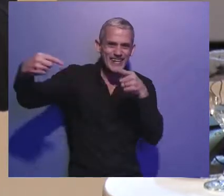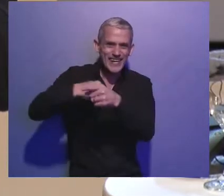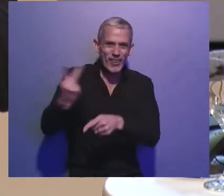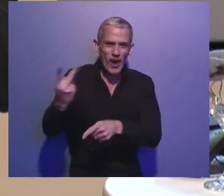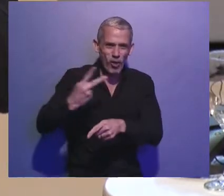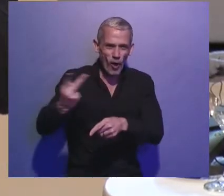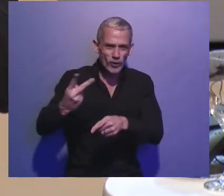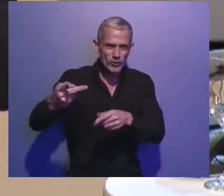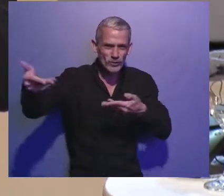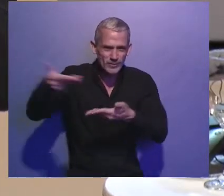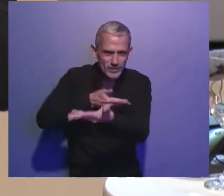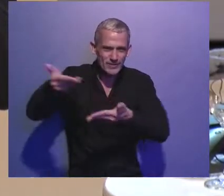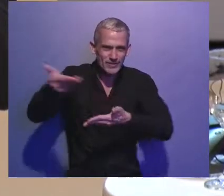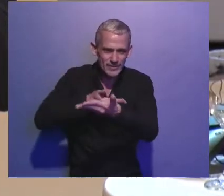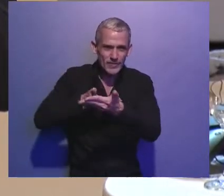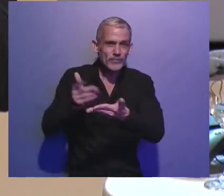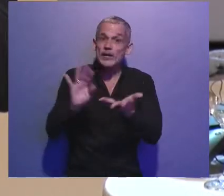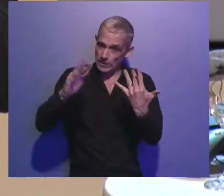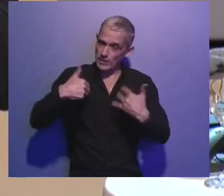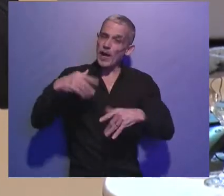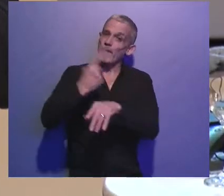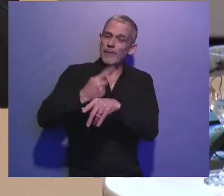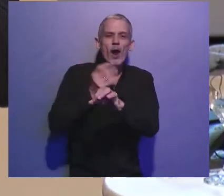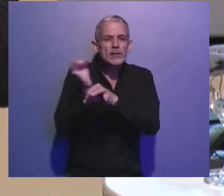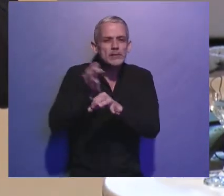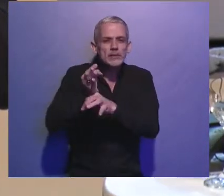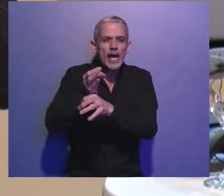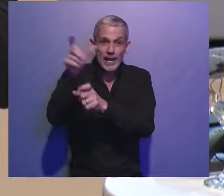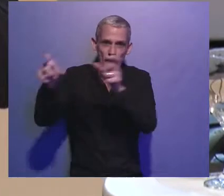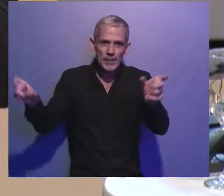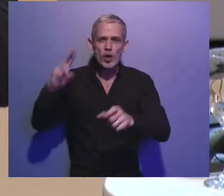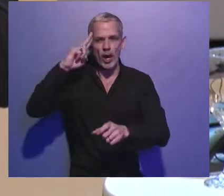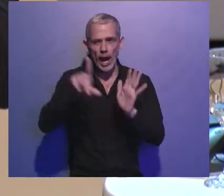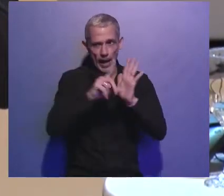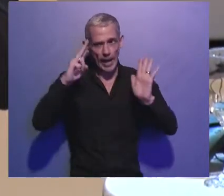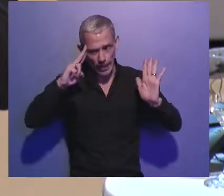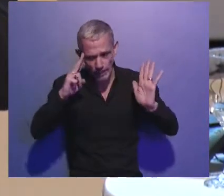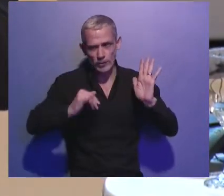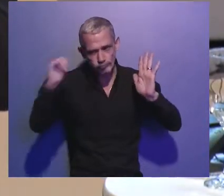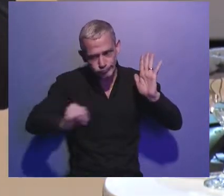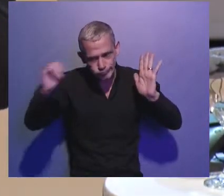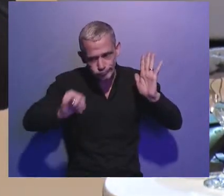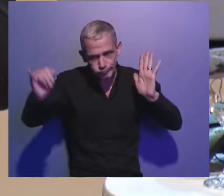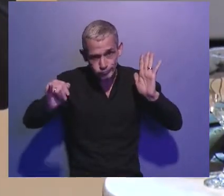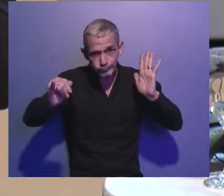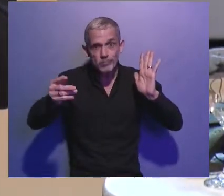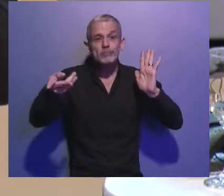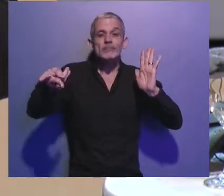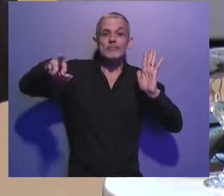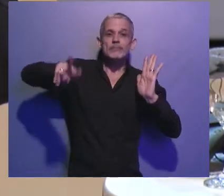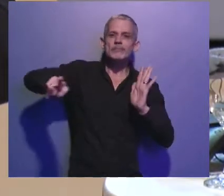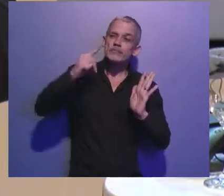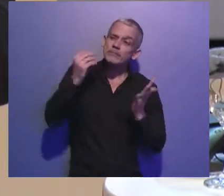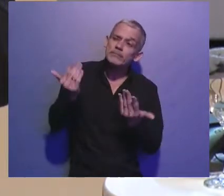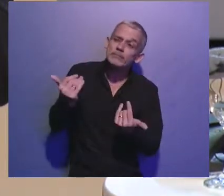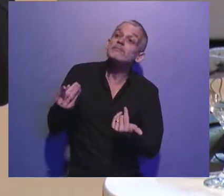observe the law, this new law that we have, but also to hear from the people. It's a